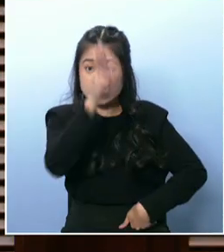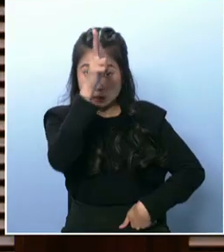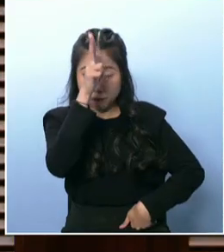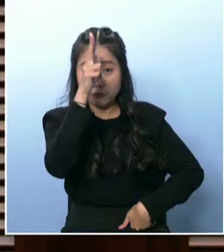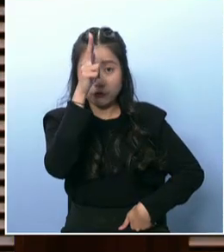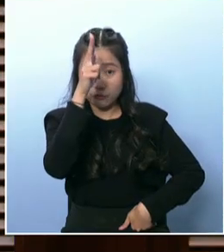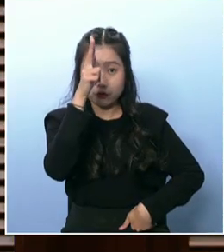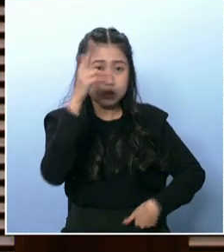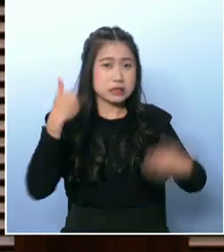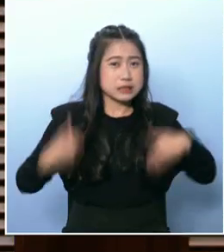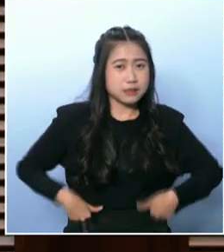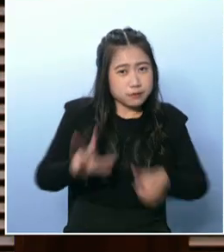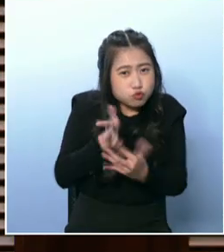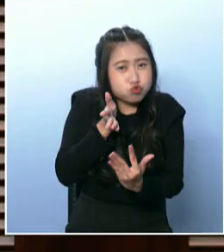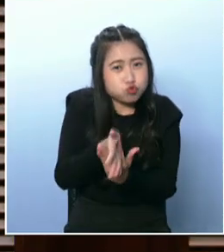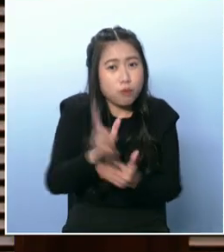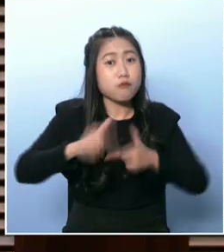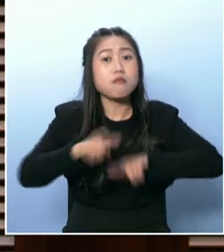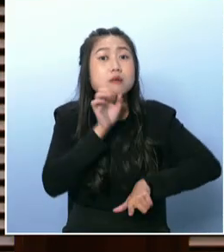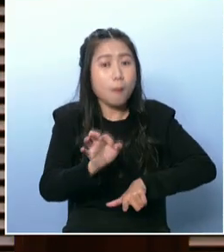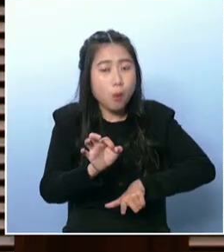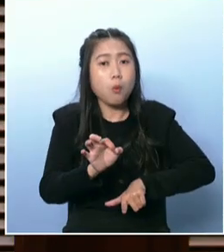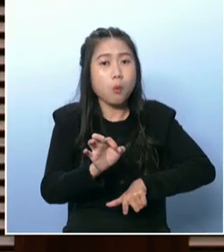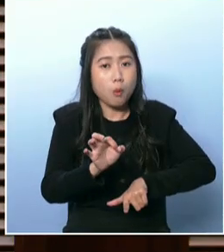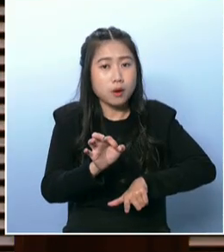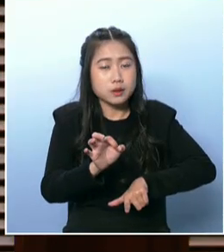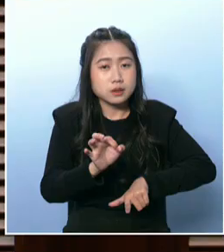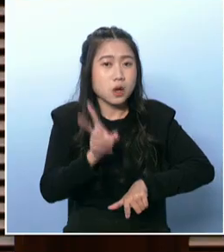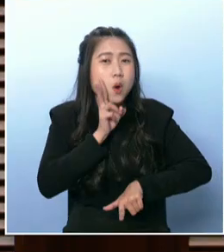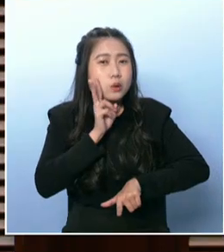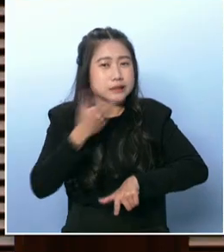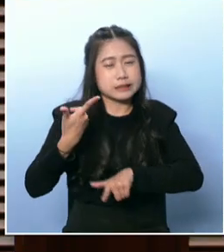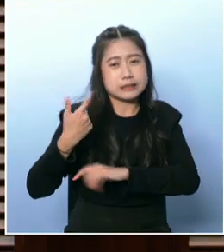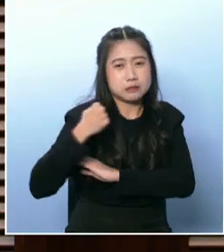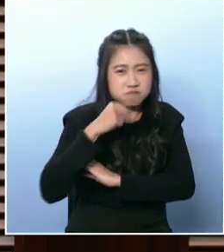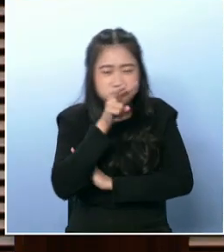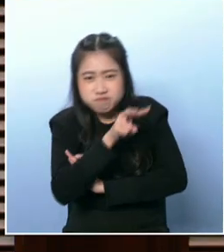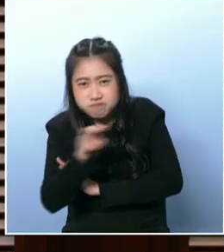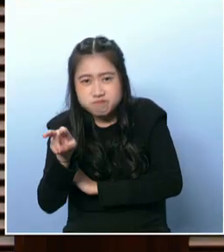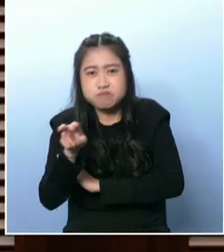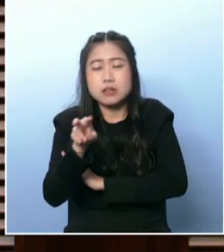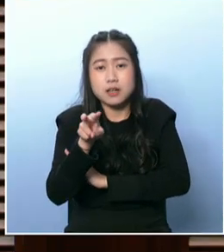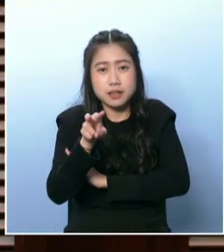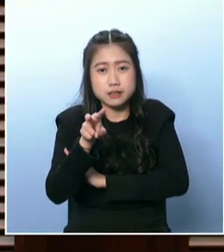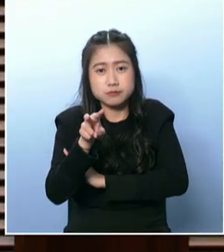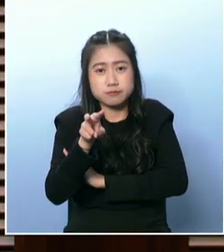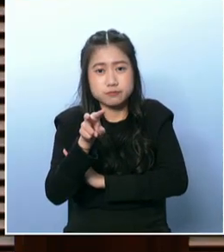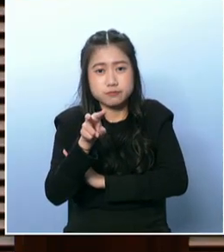can encourage private developers to come forward. We should be more proactive